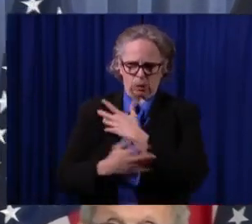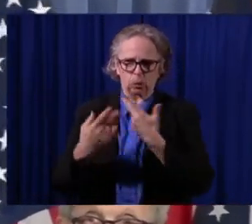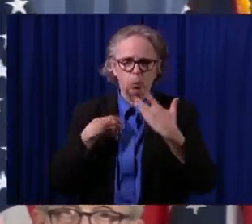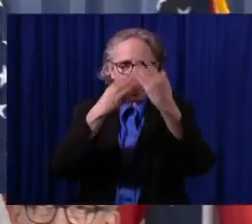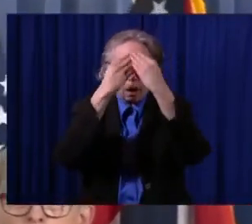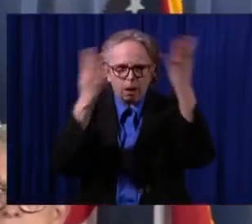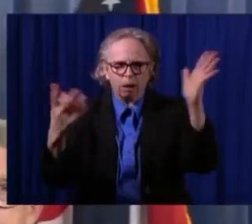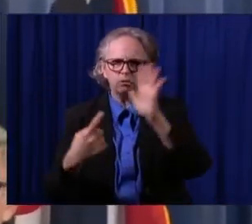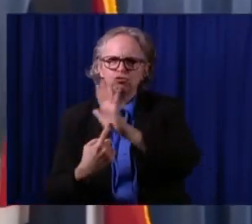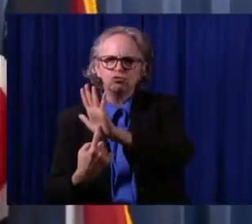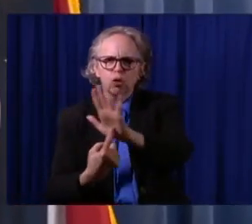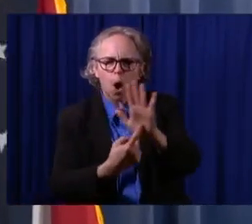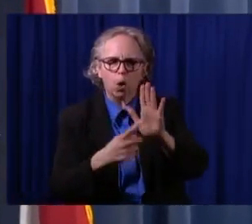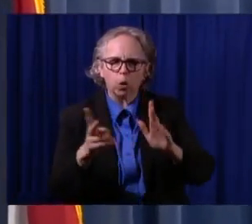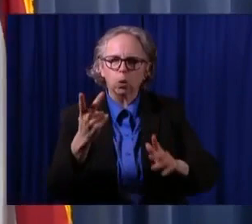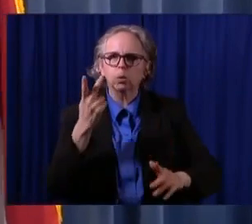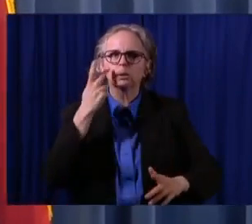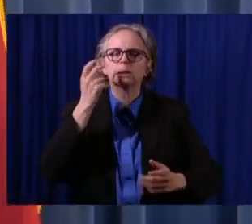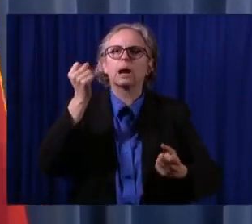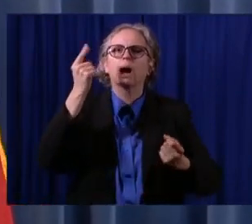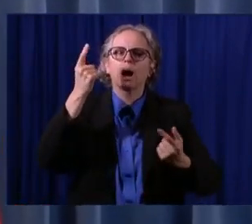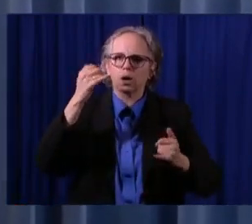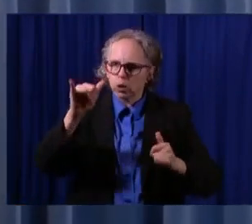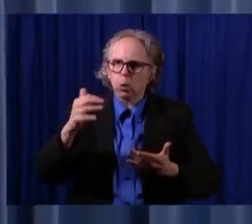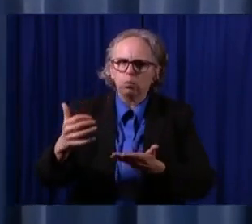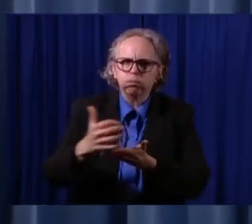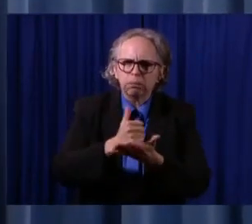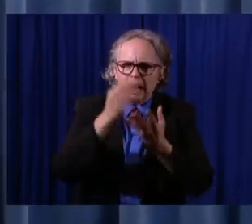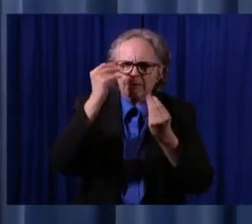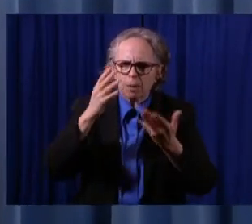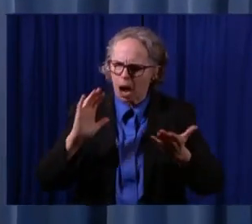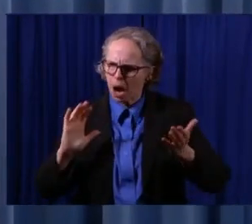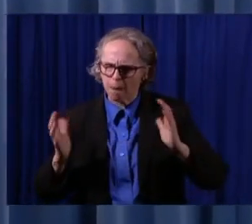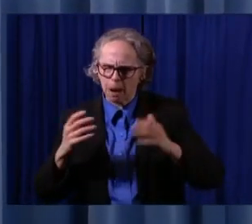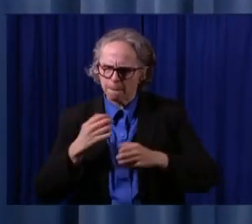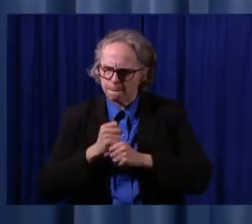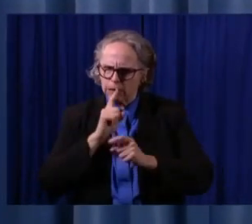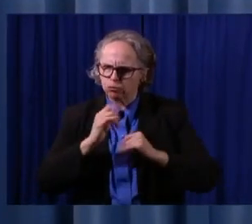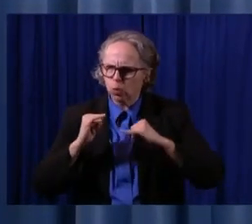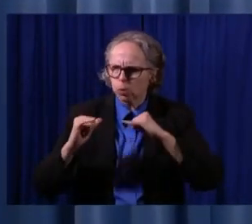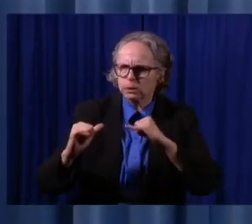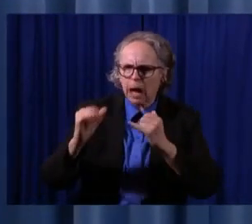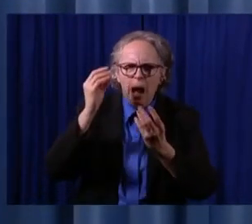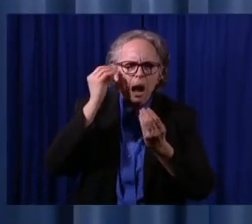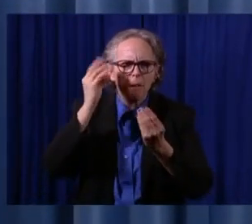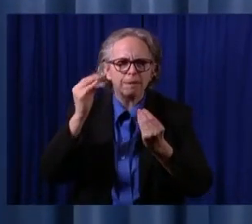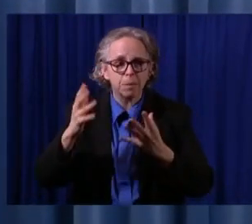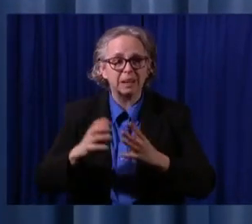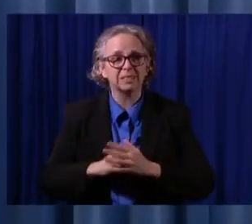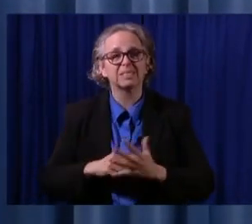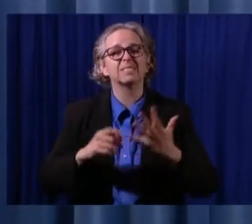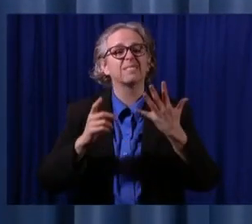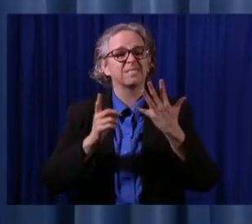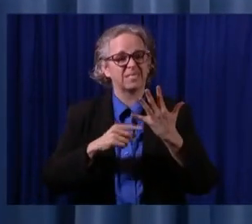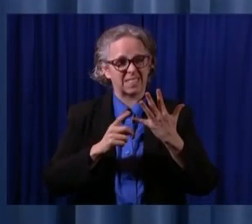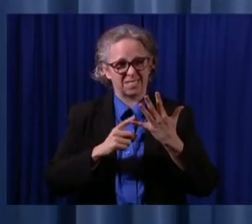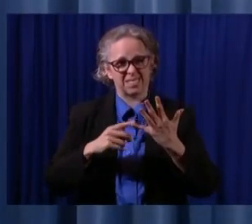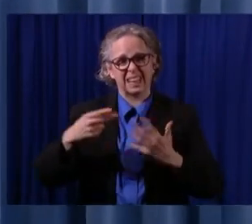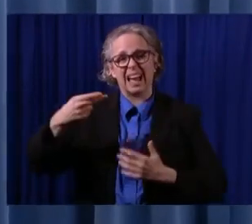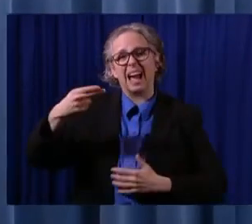same data that we're looking at, so they already know that. We make sure they are seeing that. Let's go to Hamilton County.